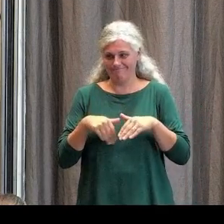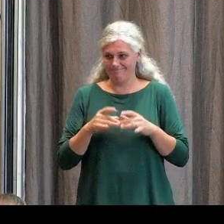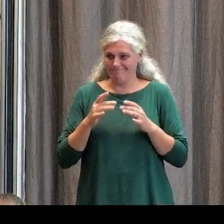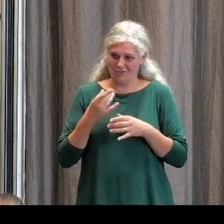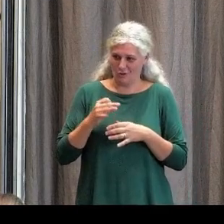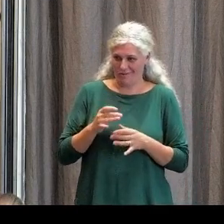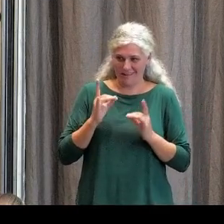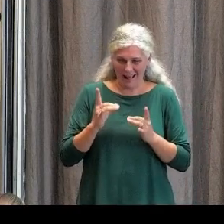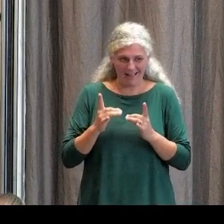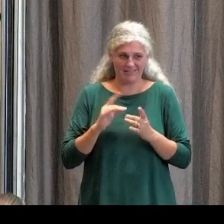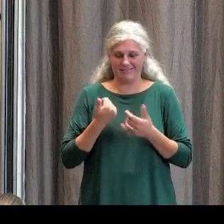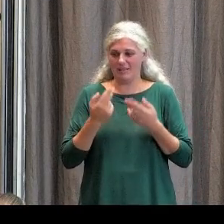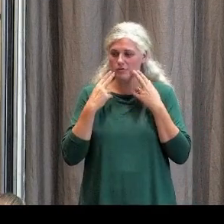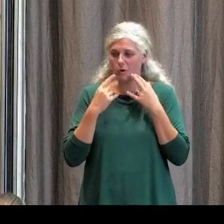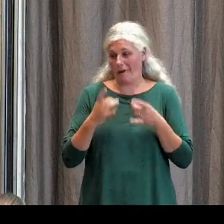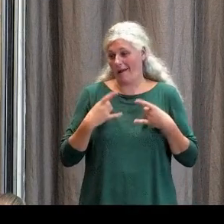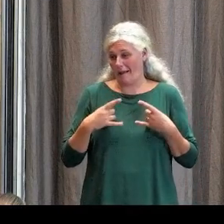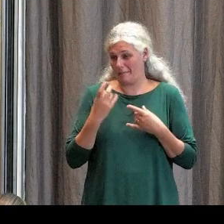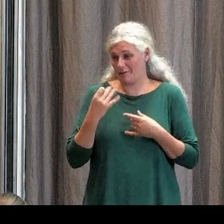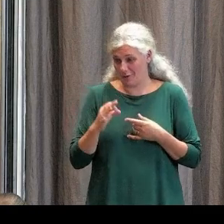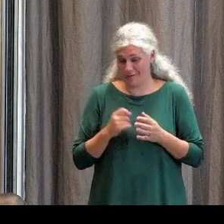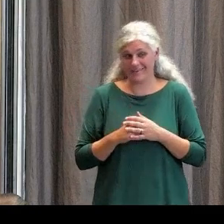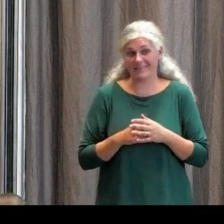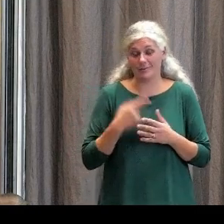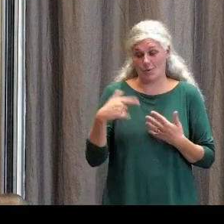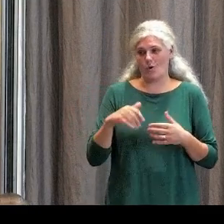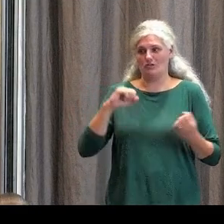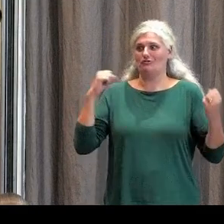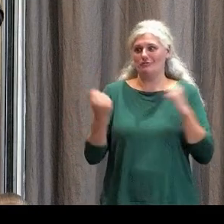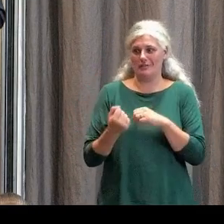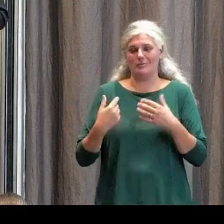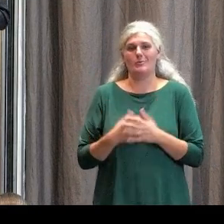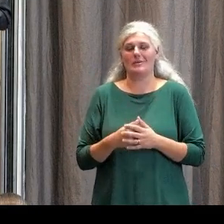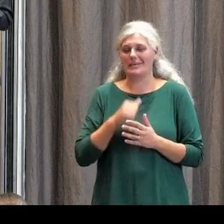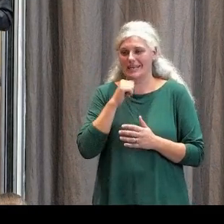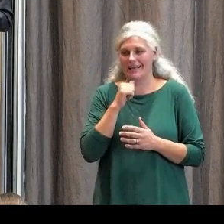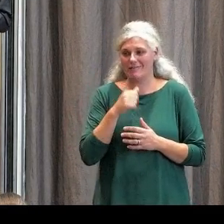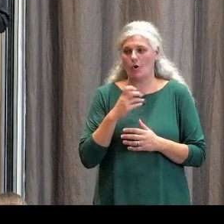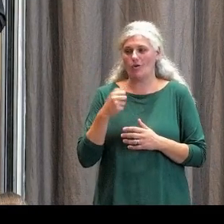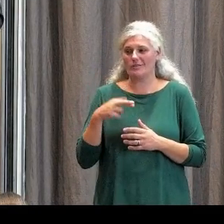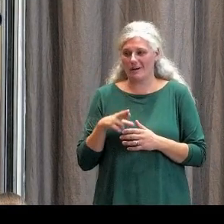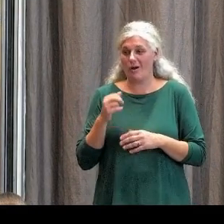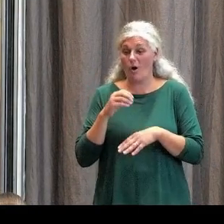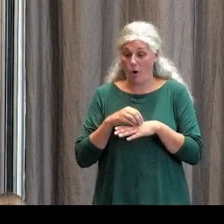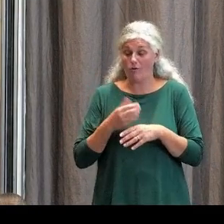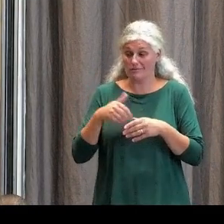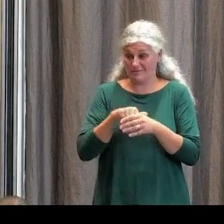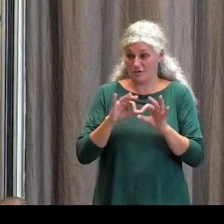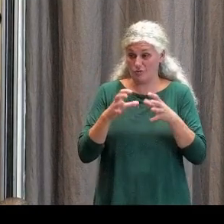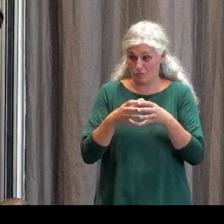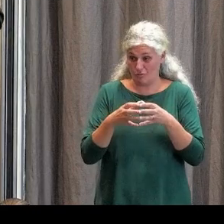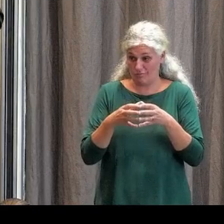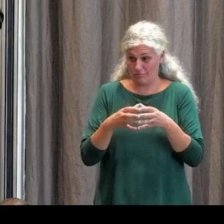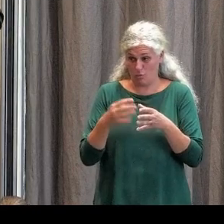be back to being a normal and happy dog. It's been a revelation. If we hadn't got Oscar on the trial, he 100% wouldn't be